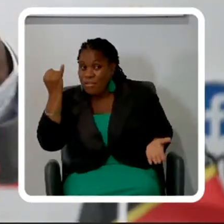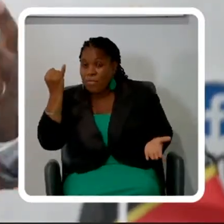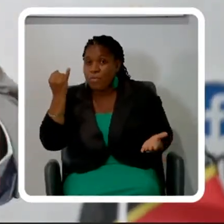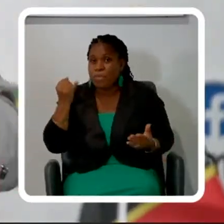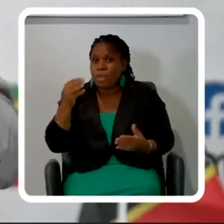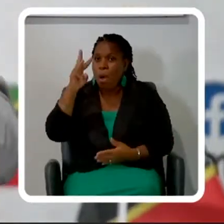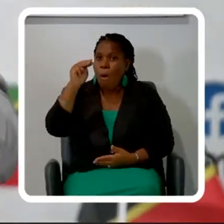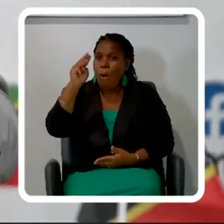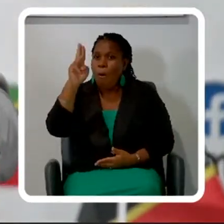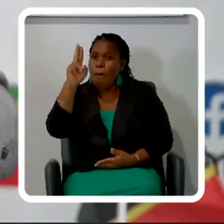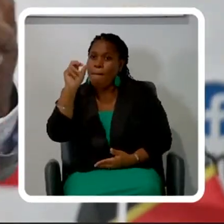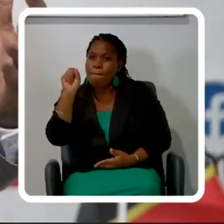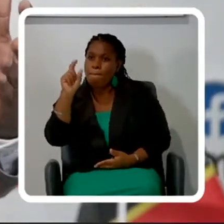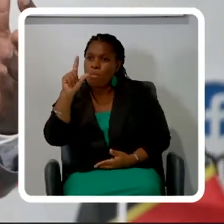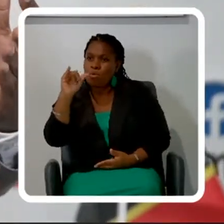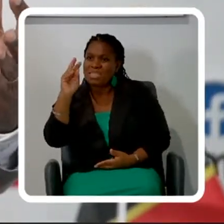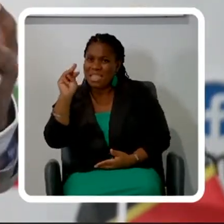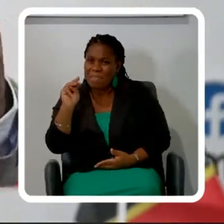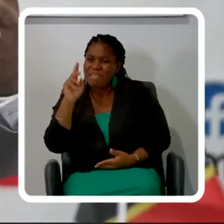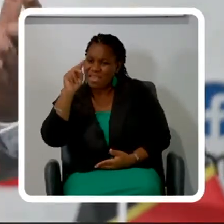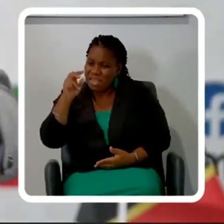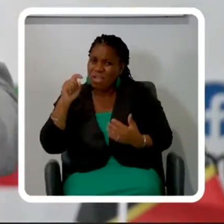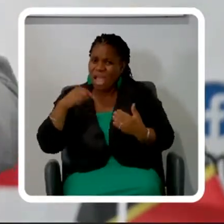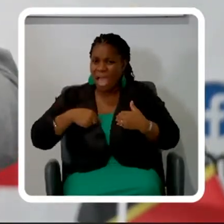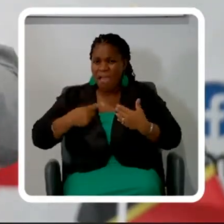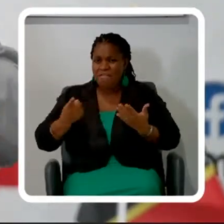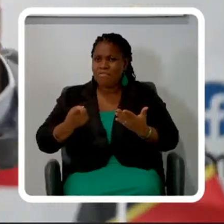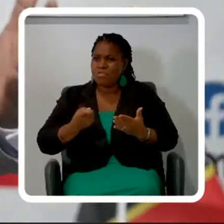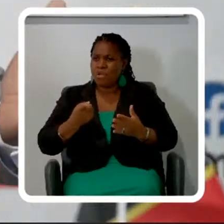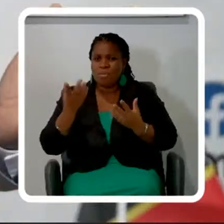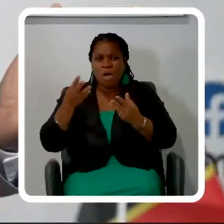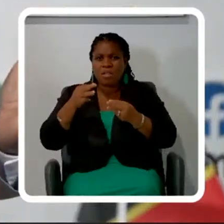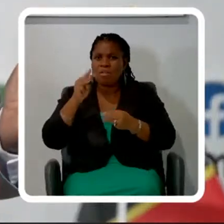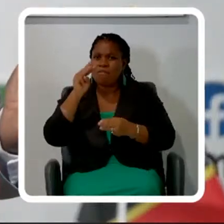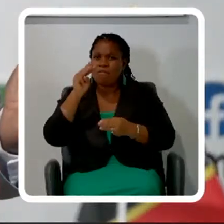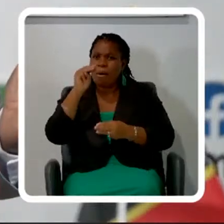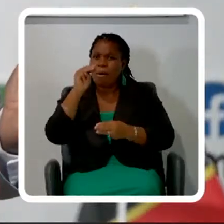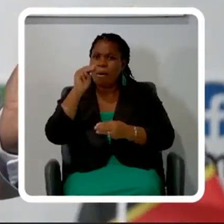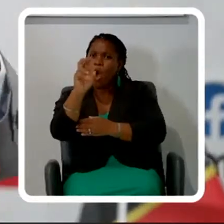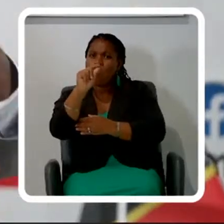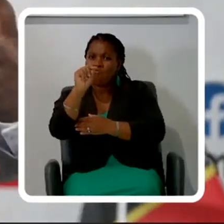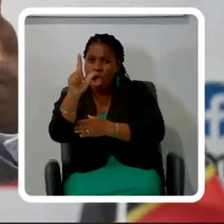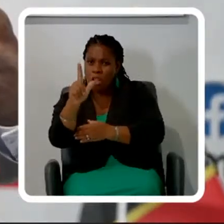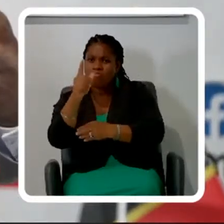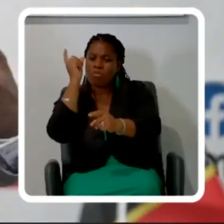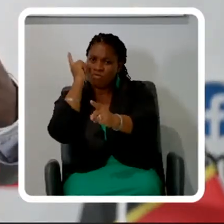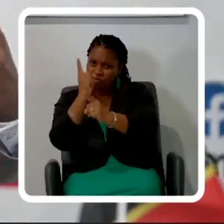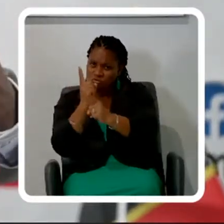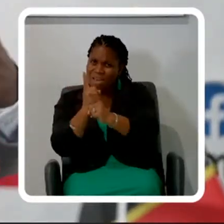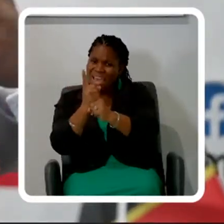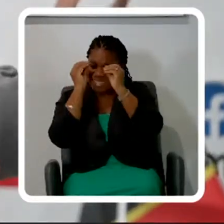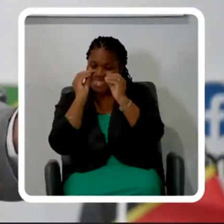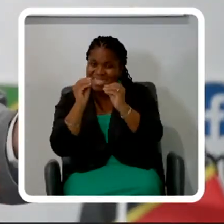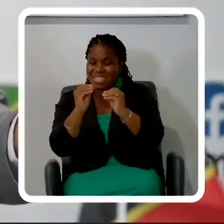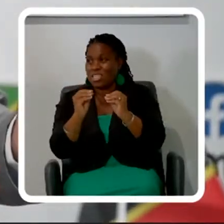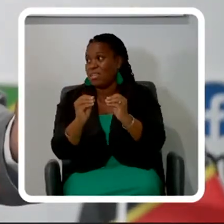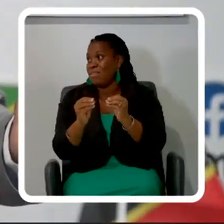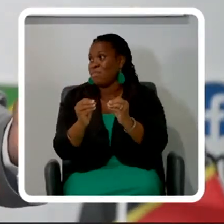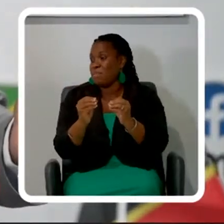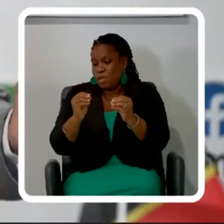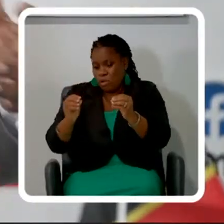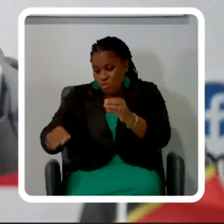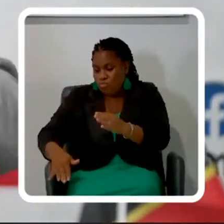moral teaching to bring to bear. And you have children who are not exposed to that. And even if you have a family where, okay, they're not